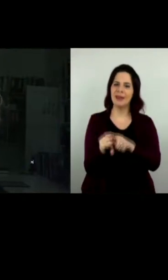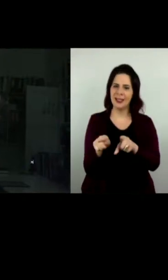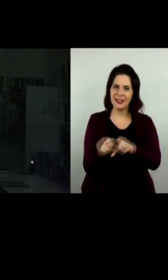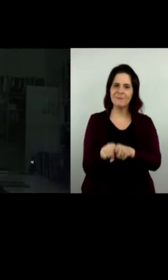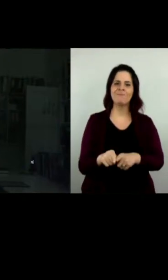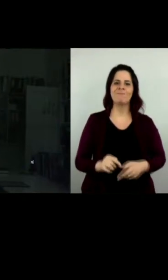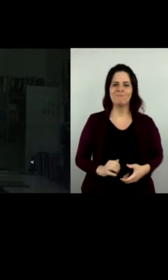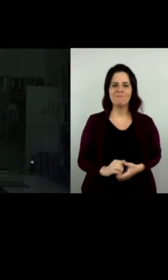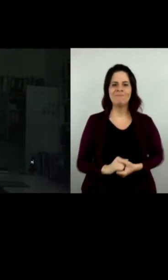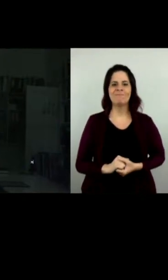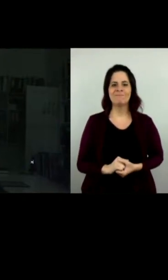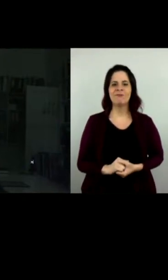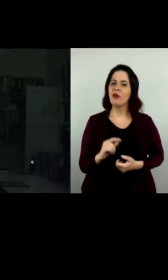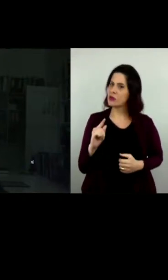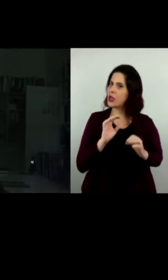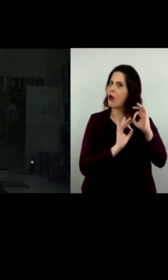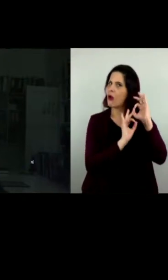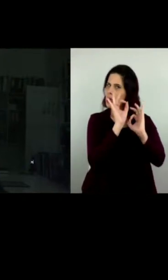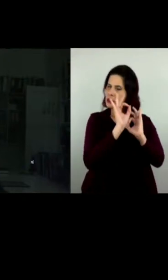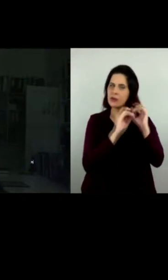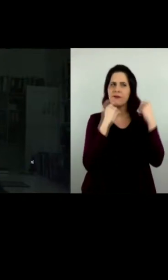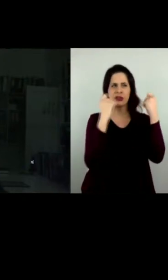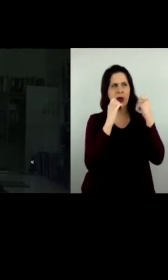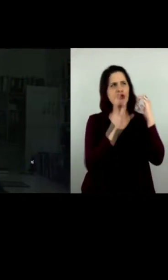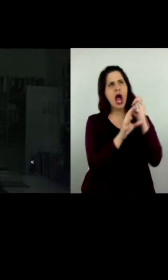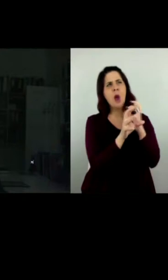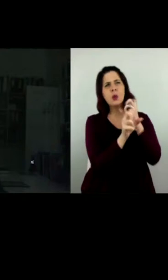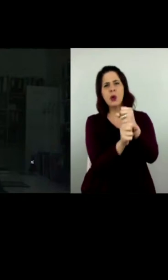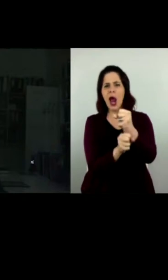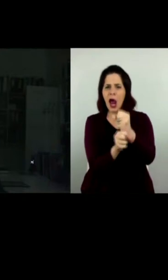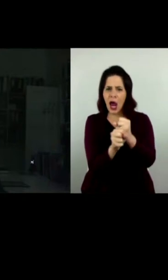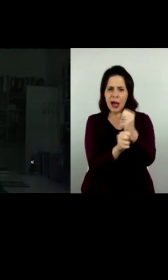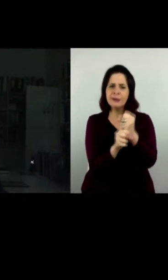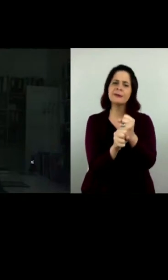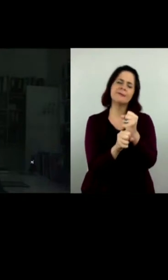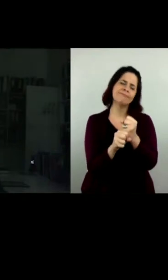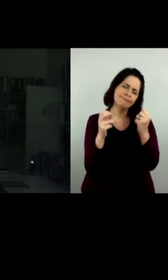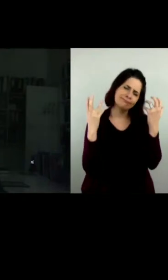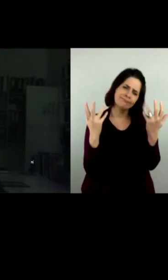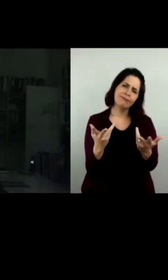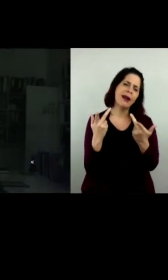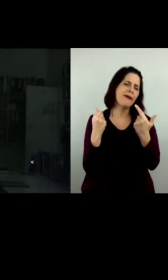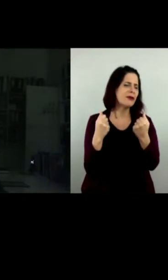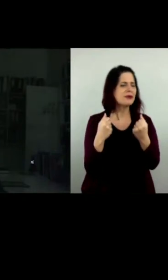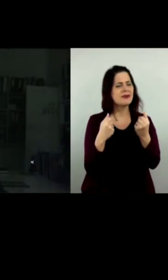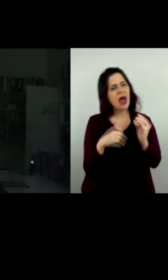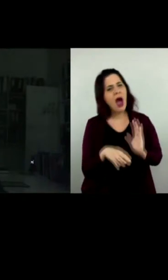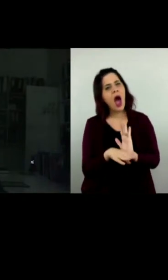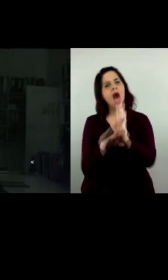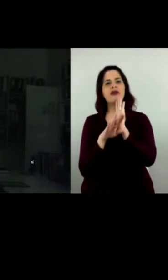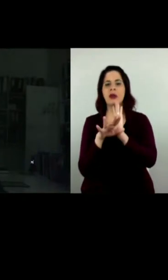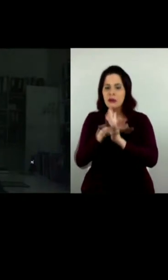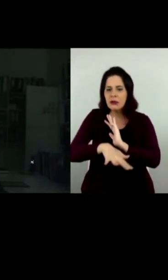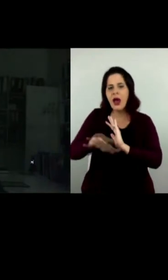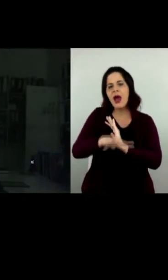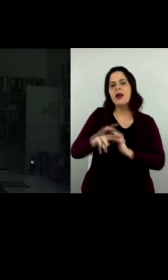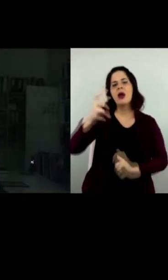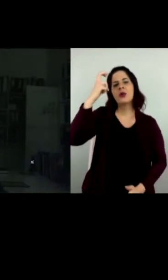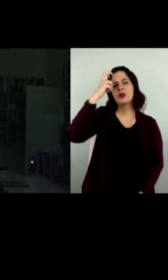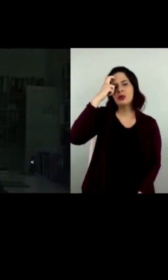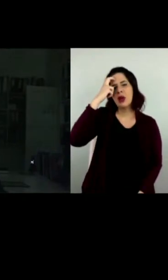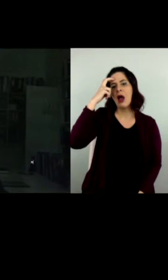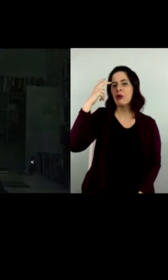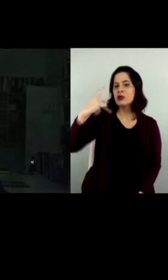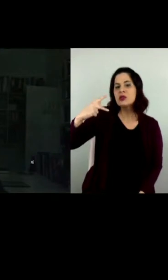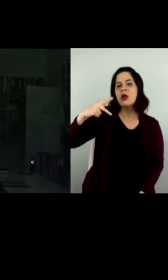many years, and you know, it's really wonderful, and what a contribution you're making to your culture and your country. So